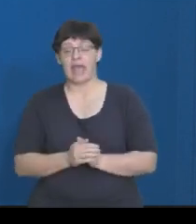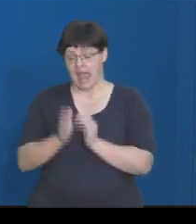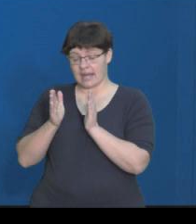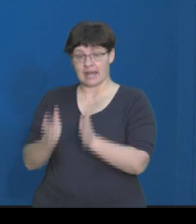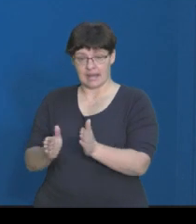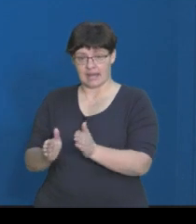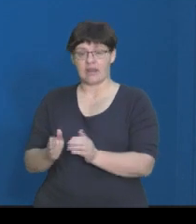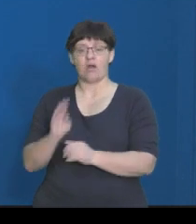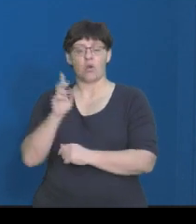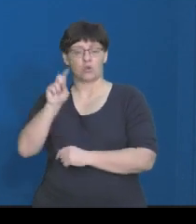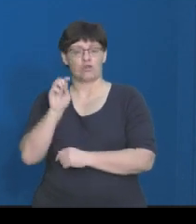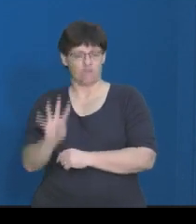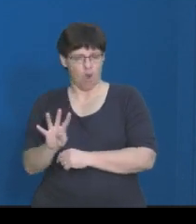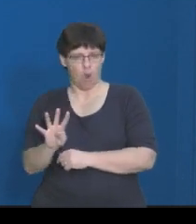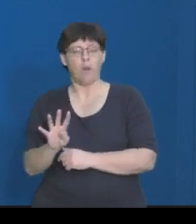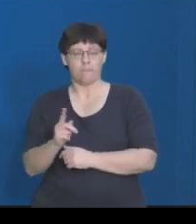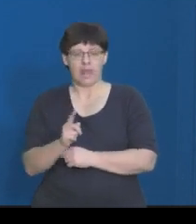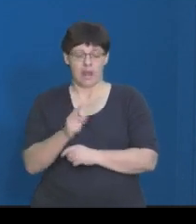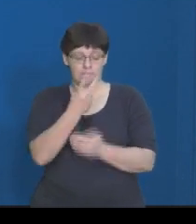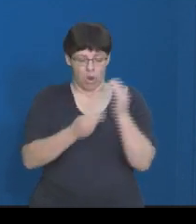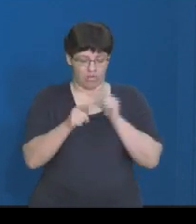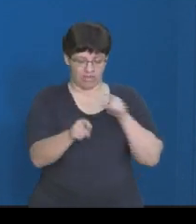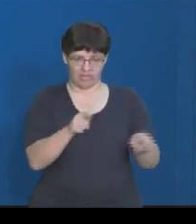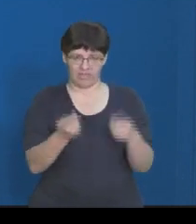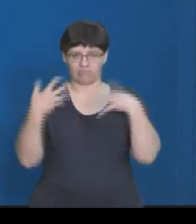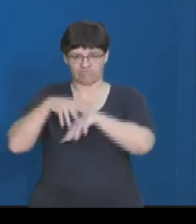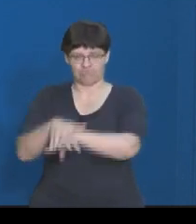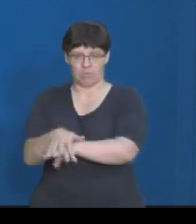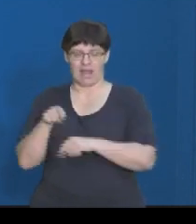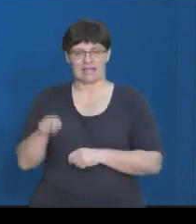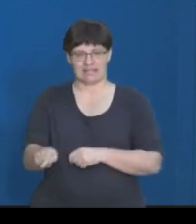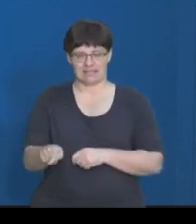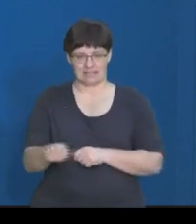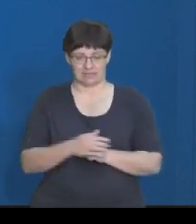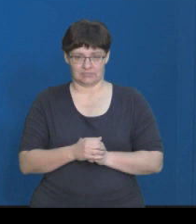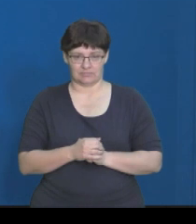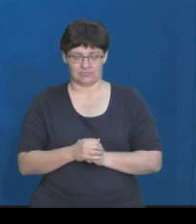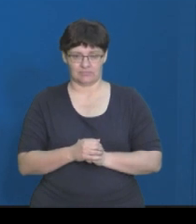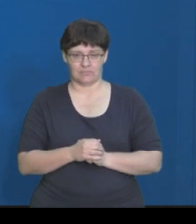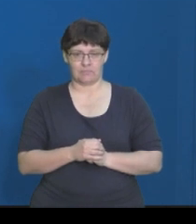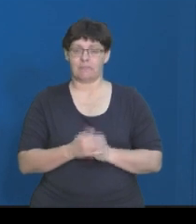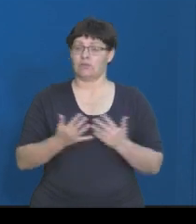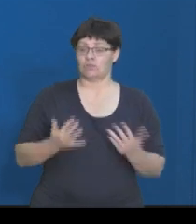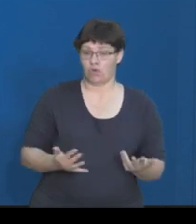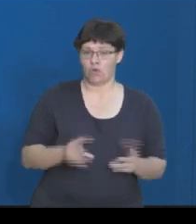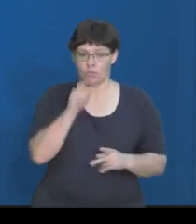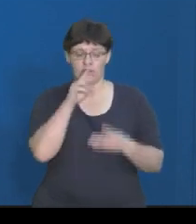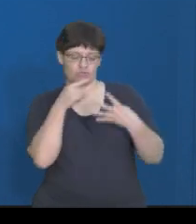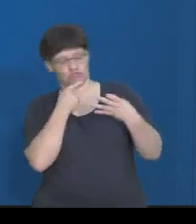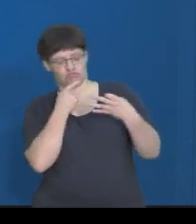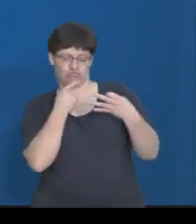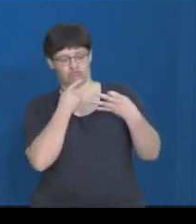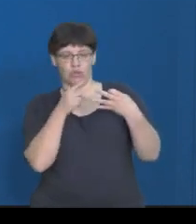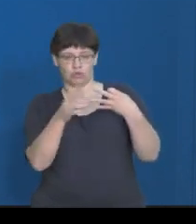question 4 is a combination of macroeconomics and also economic pursuits. So choose your